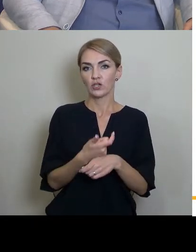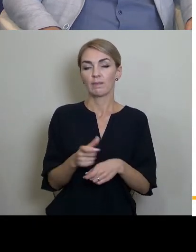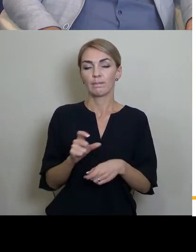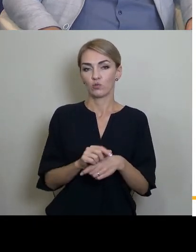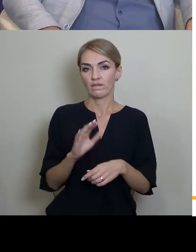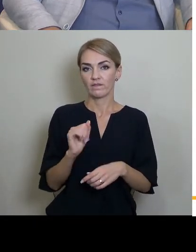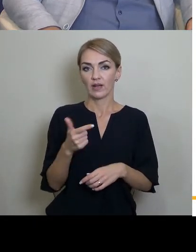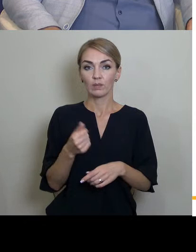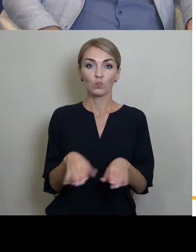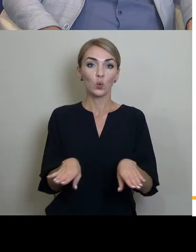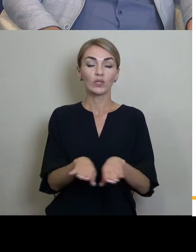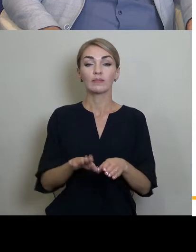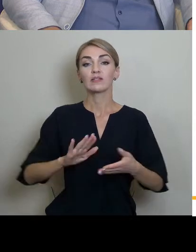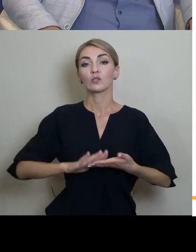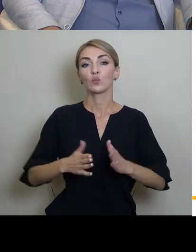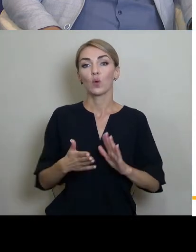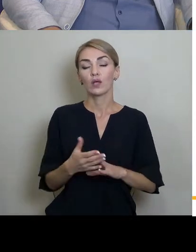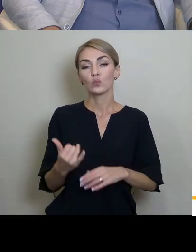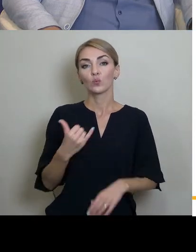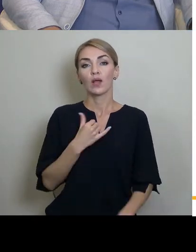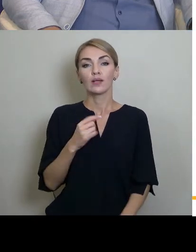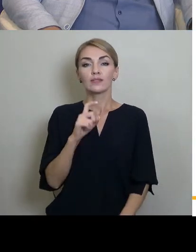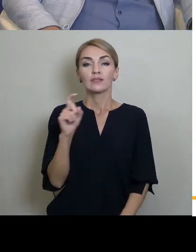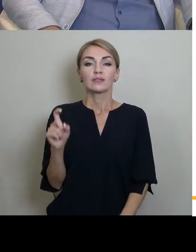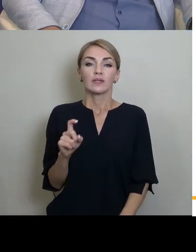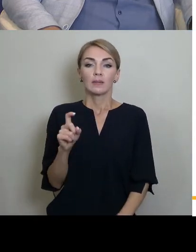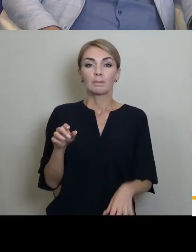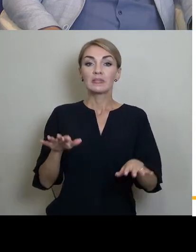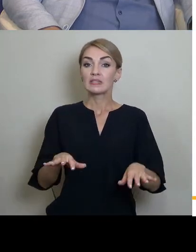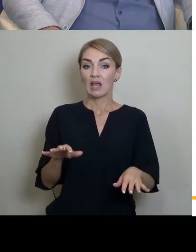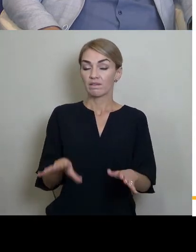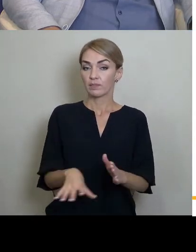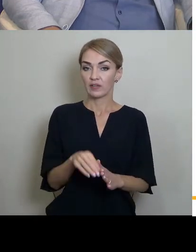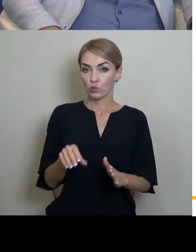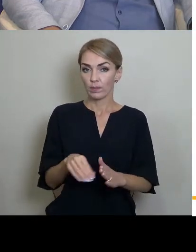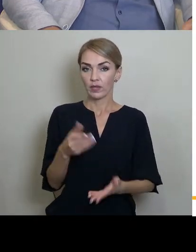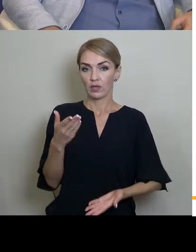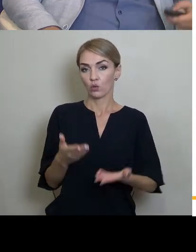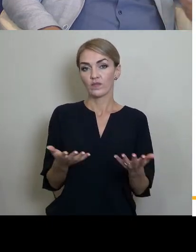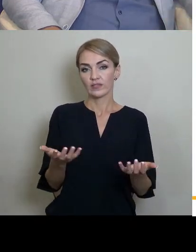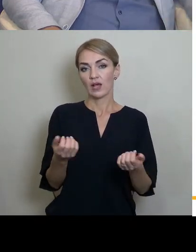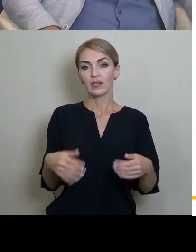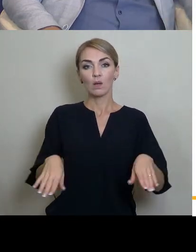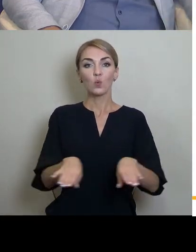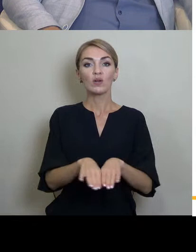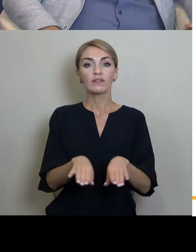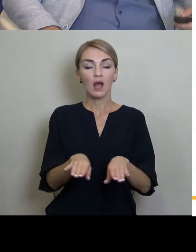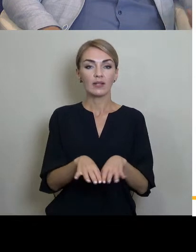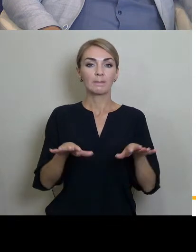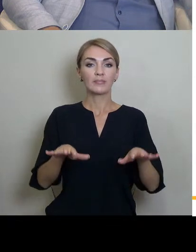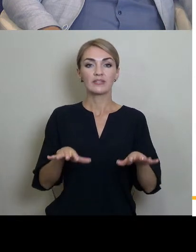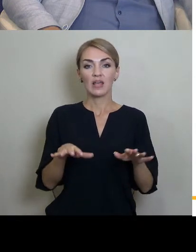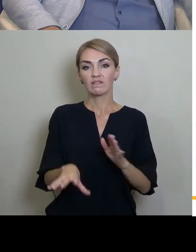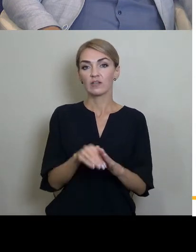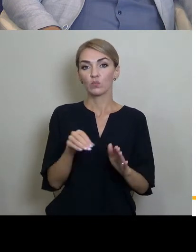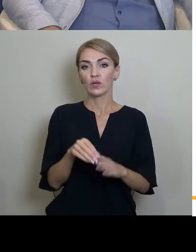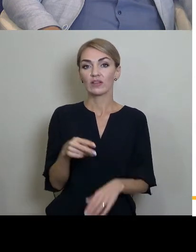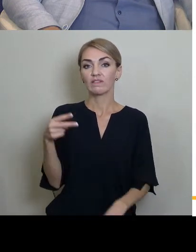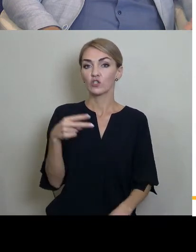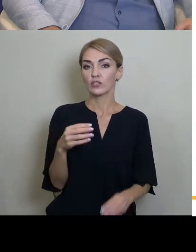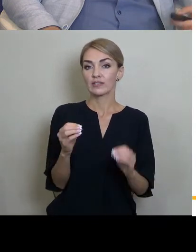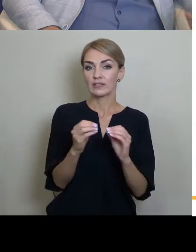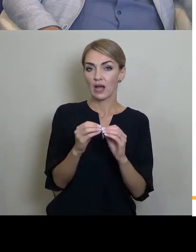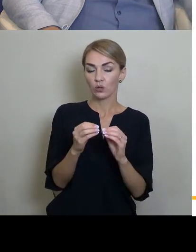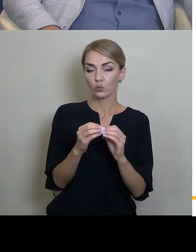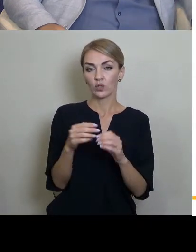majoritarian systems, and slowly, gradually it has changed. Similar situation is reflected at the local elections. If you look at